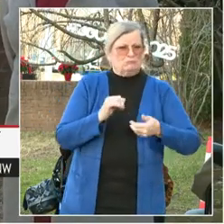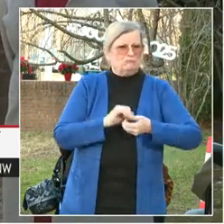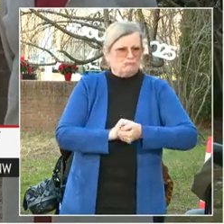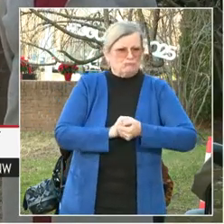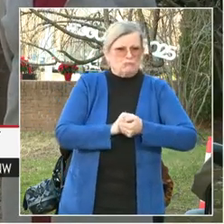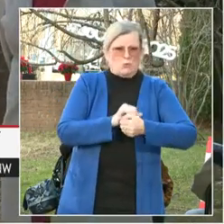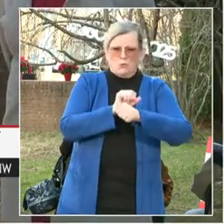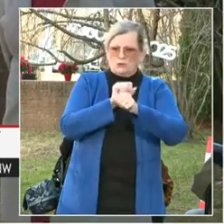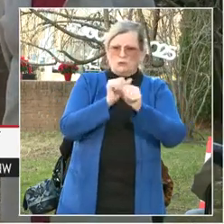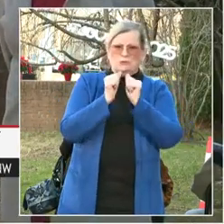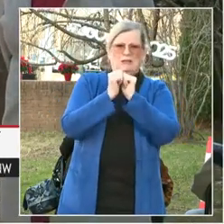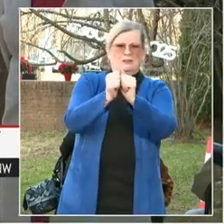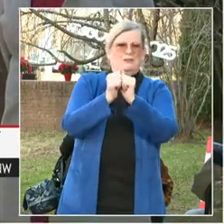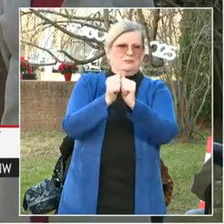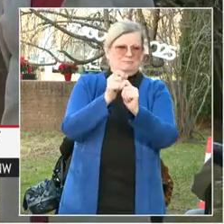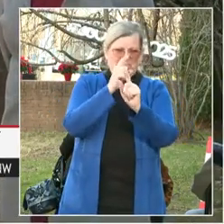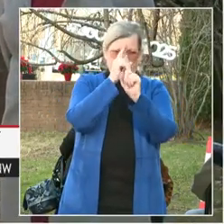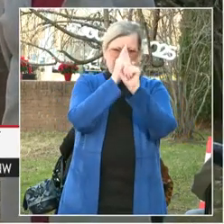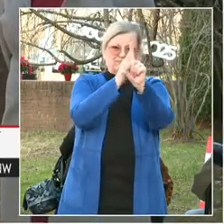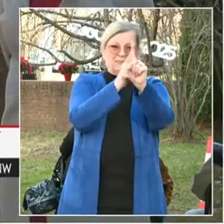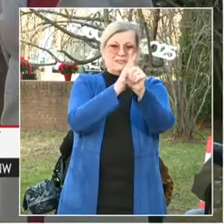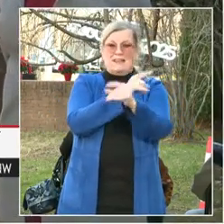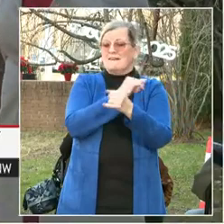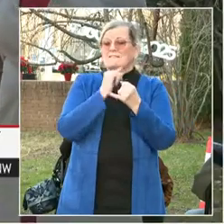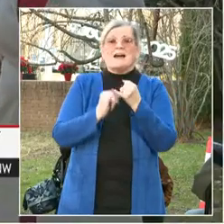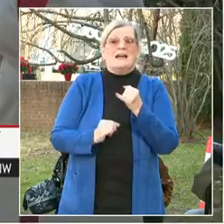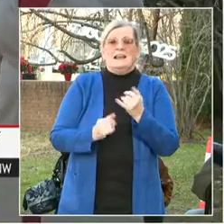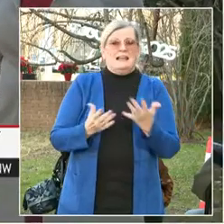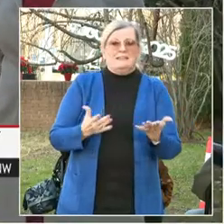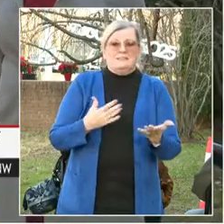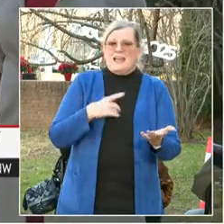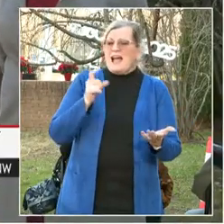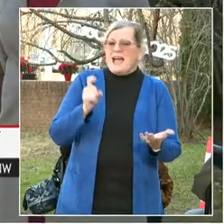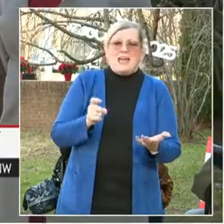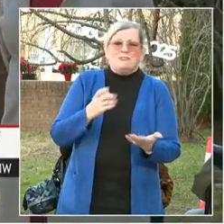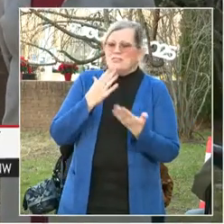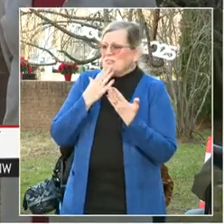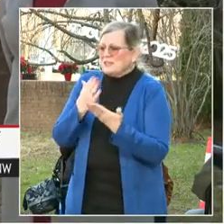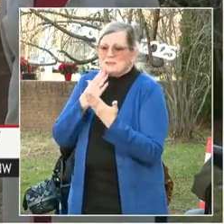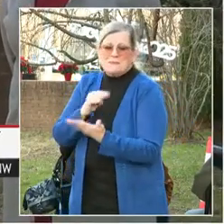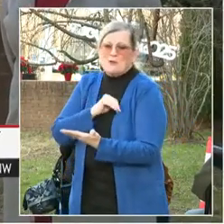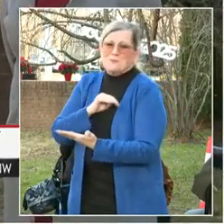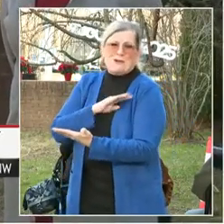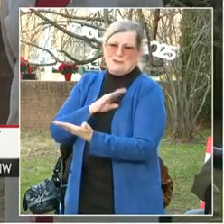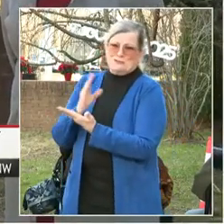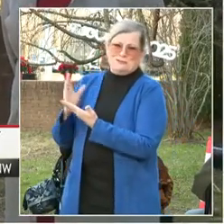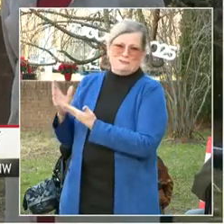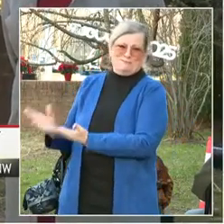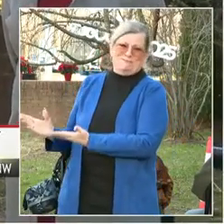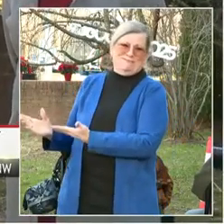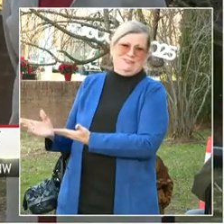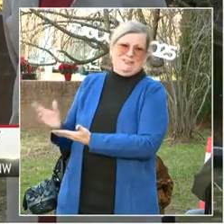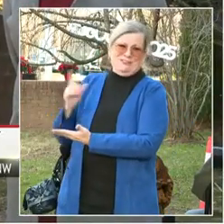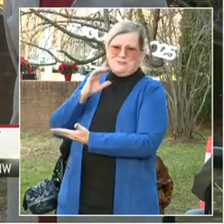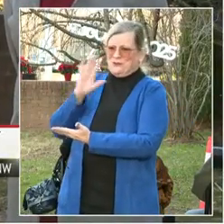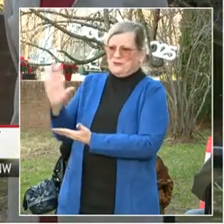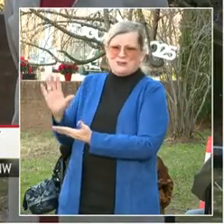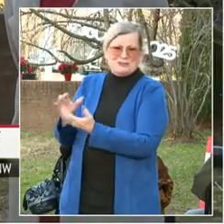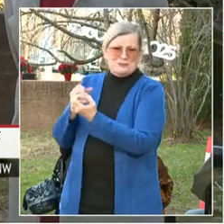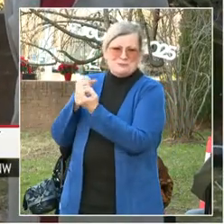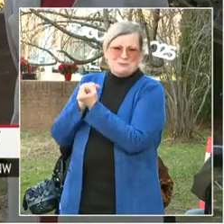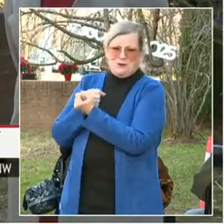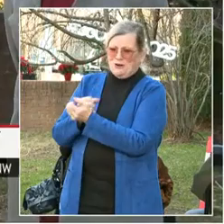must thank you, Mayor Bowser, who you put your trust in me to take this role, and your vision and support have been the fuel that powered all of our